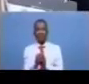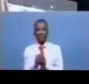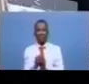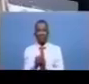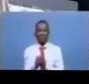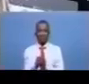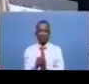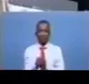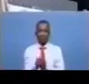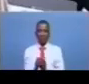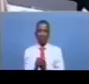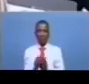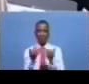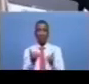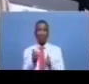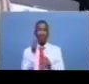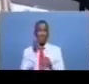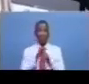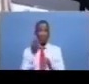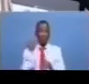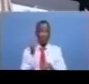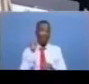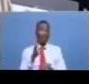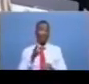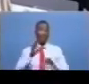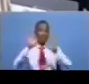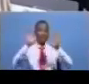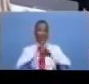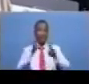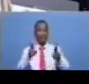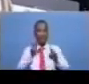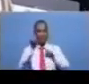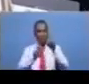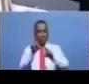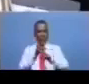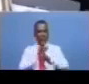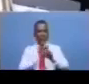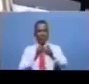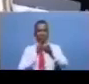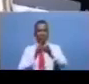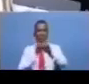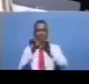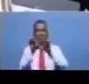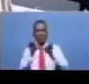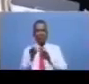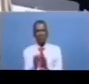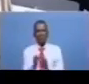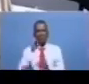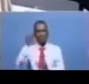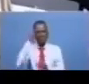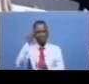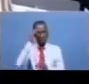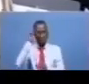presumption that she will testify. And we think that it will not be fair. The petitioner will not have fair hearing if this